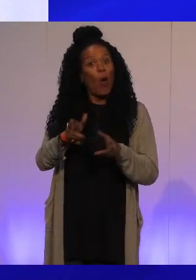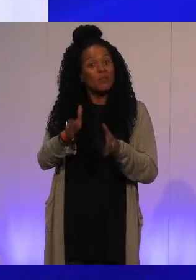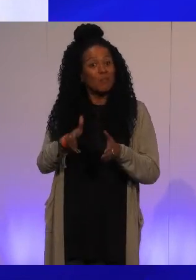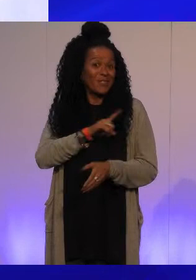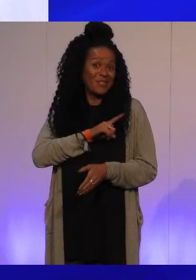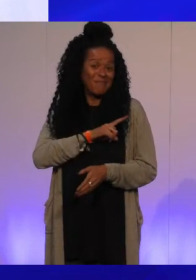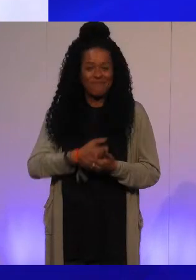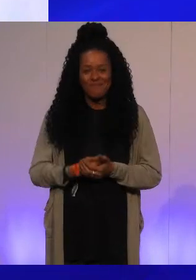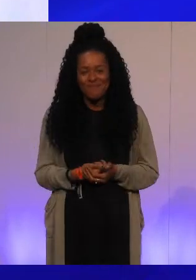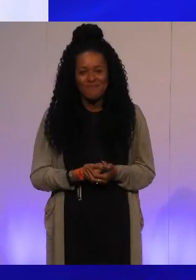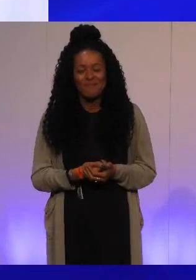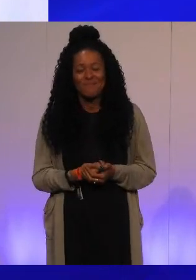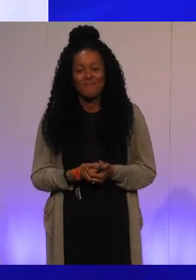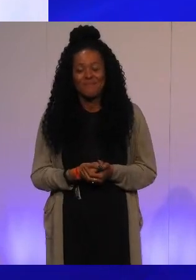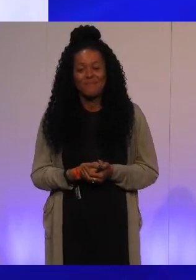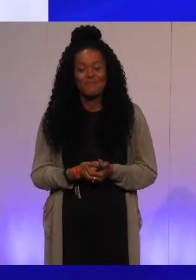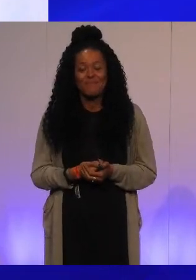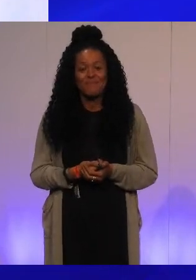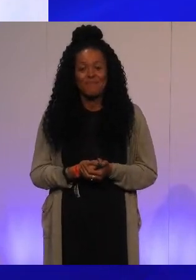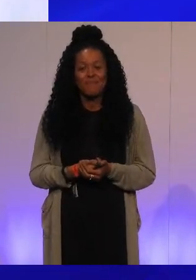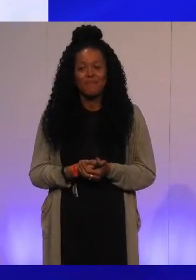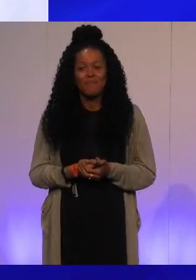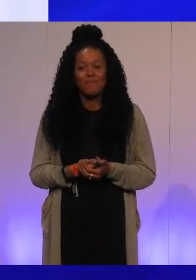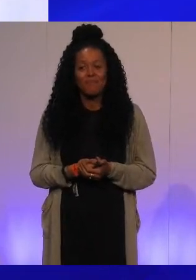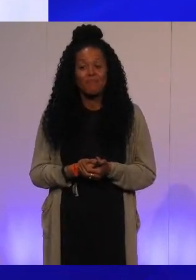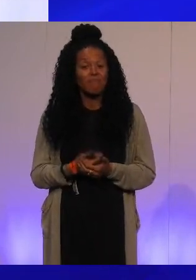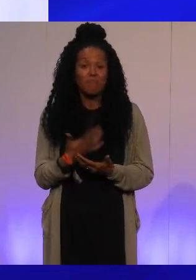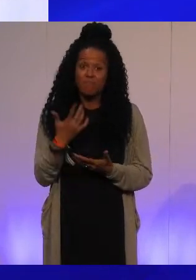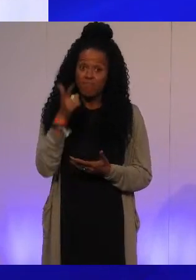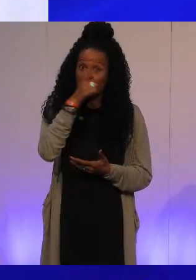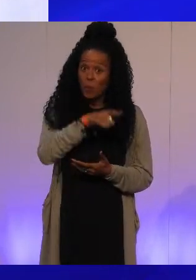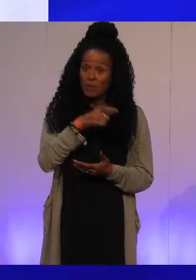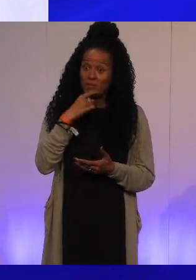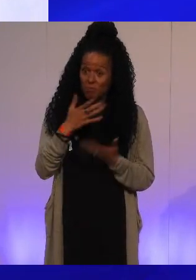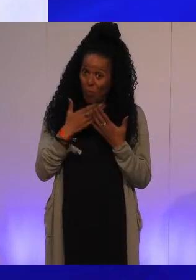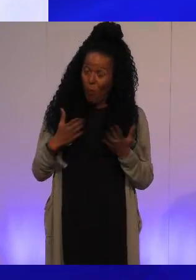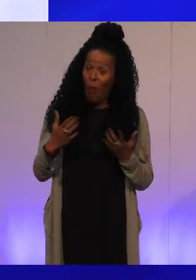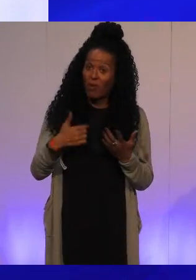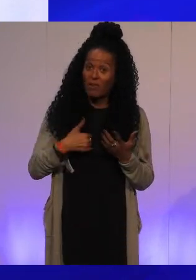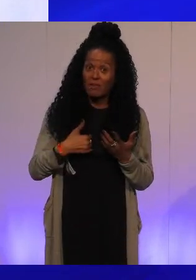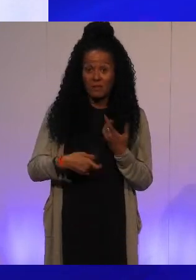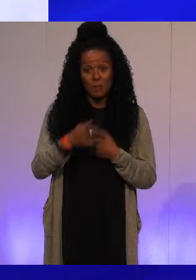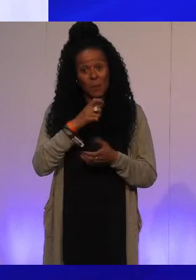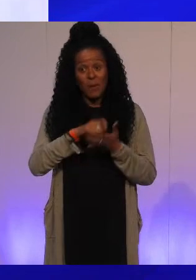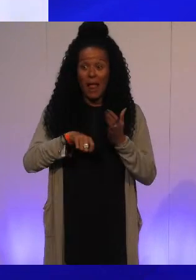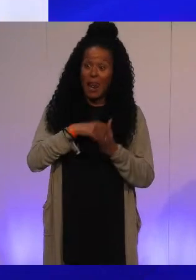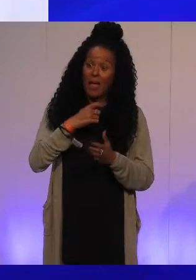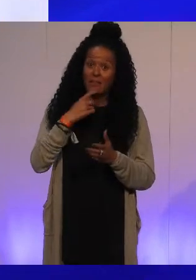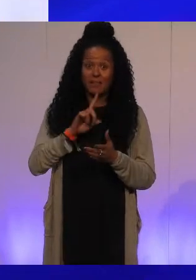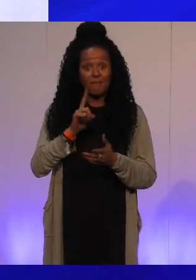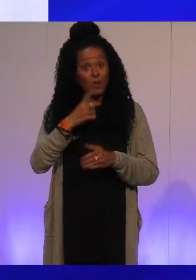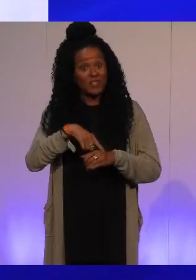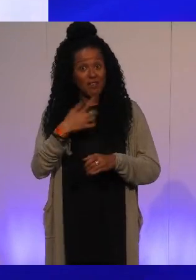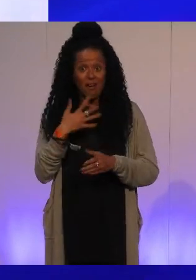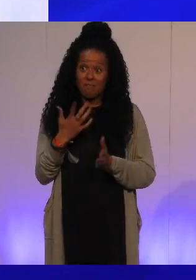hospital. I was very fortunate and very honoured to be elected at the first time